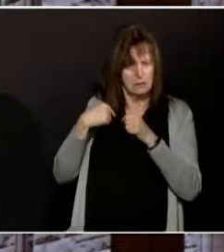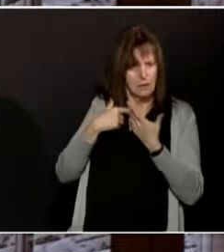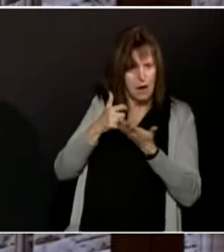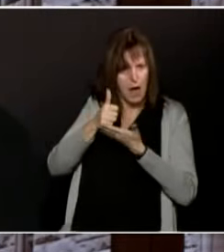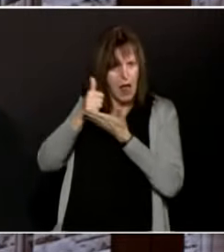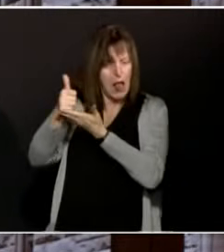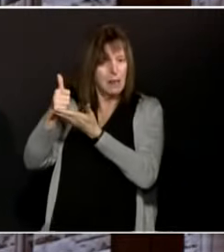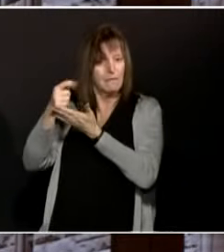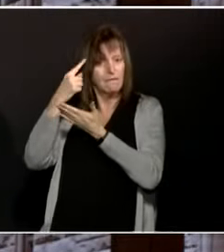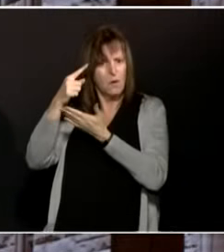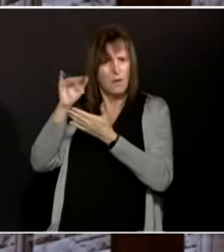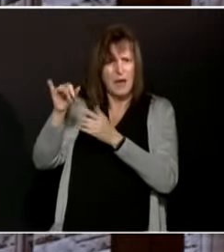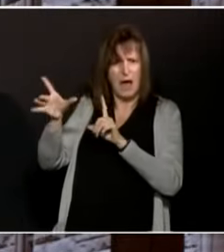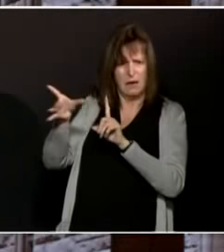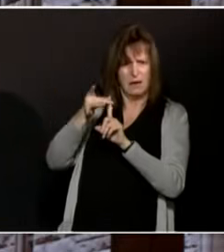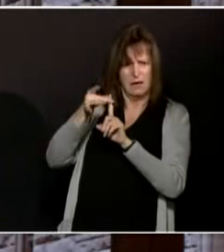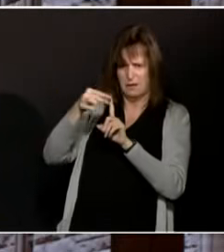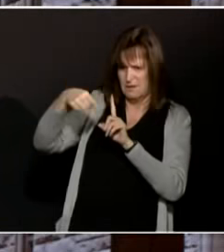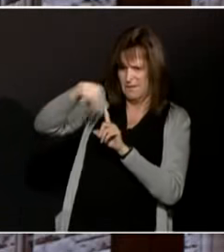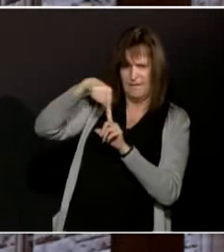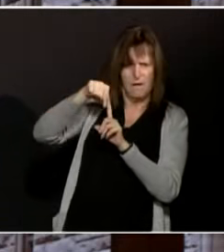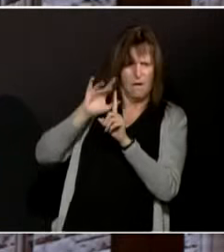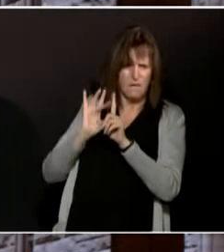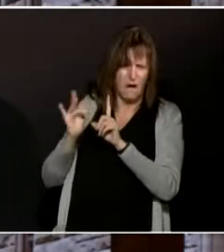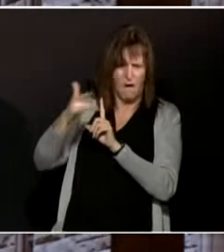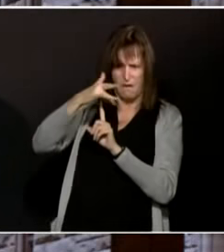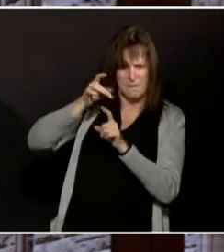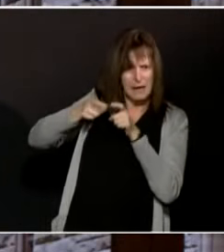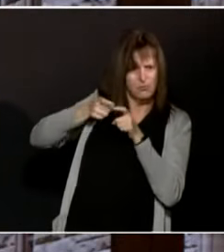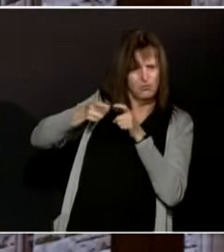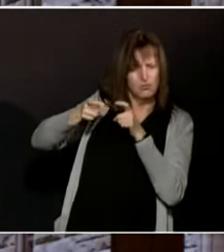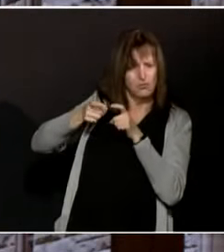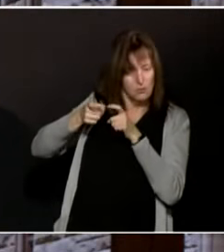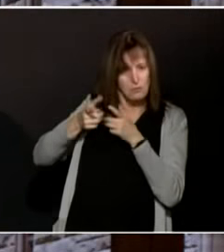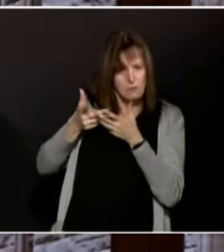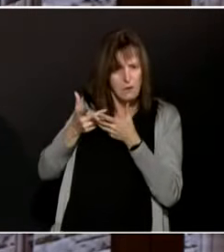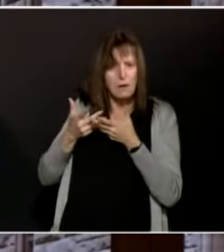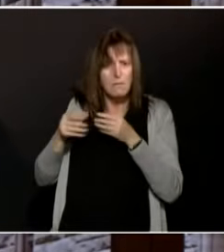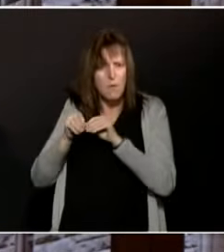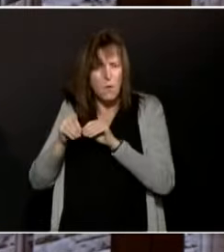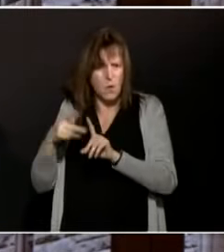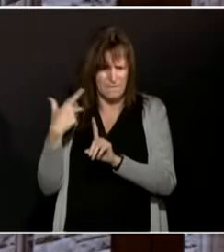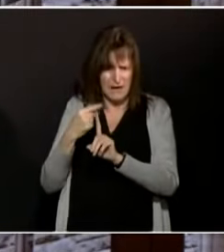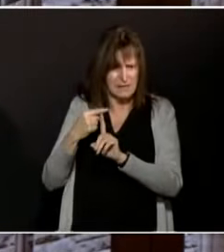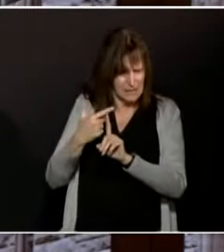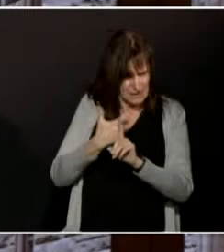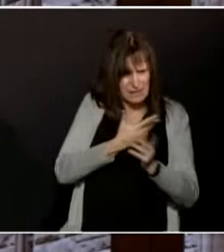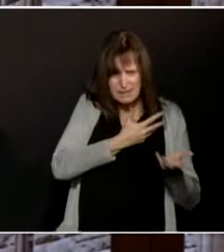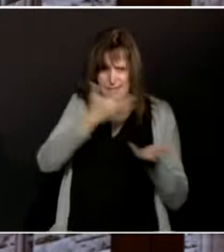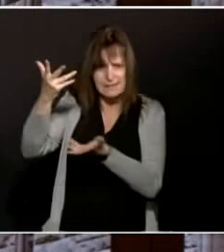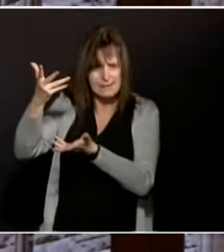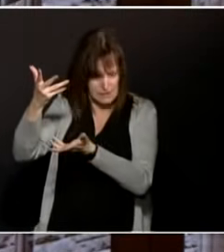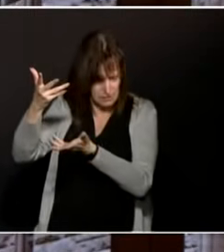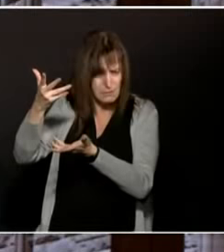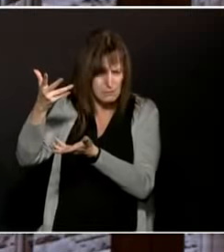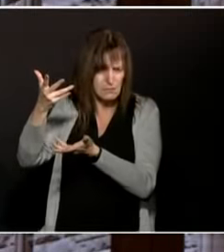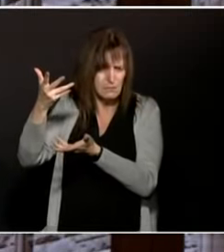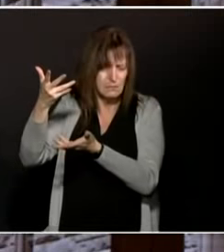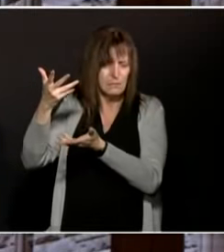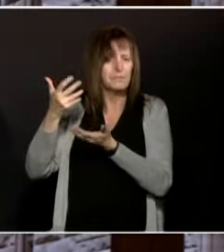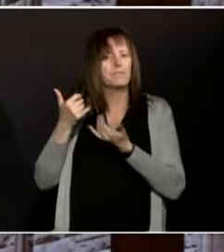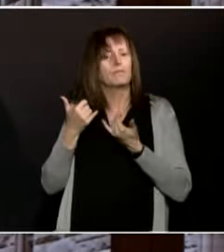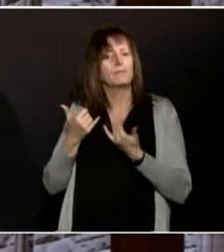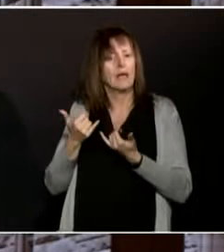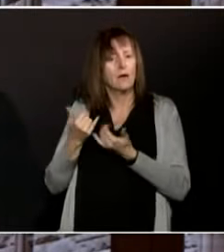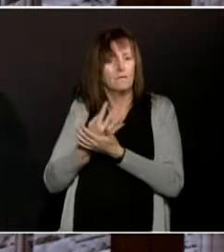They asked us for more vaccines to vaccinate those high-risk populations, and they undertook to do that. And now 3 to 4 weeks after that, we're seeing